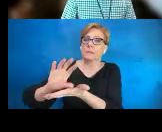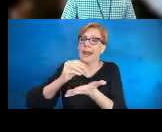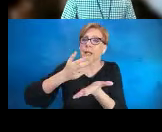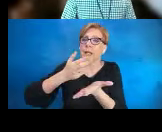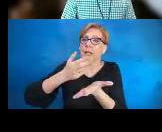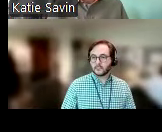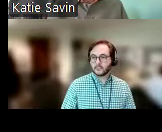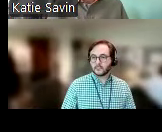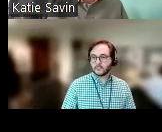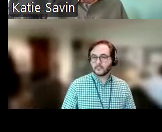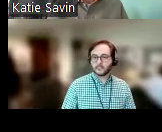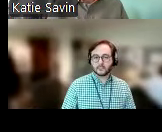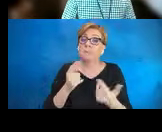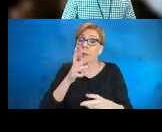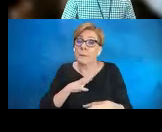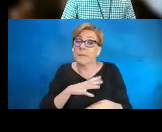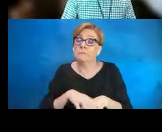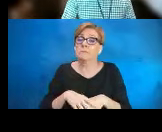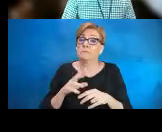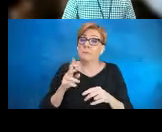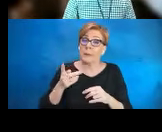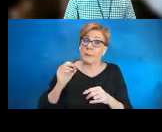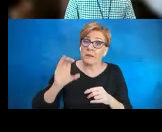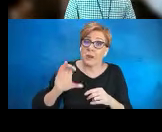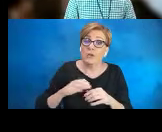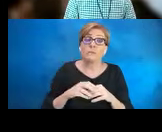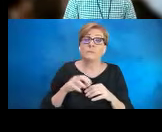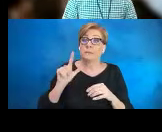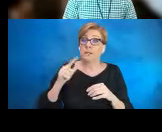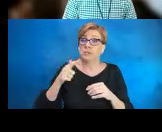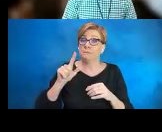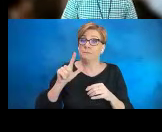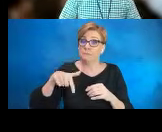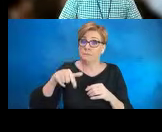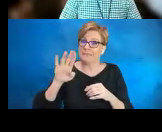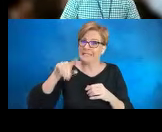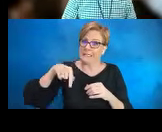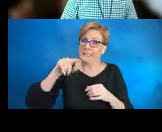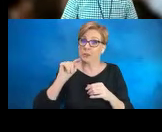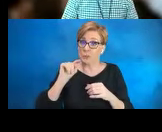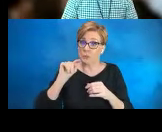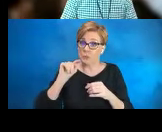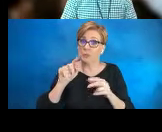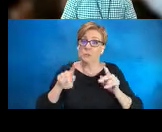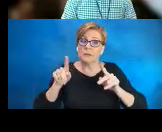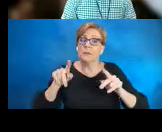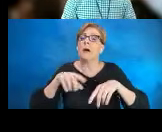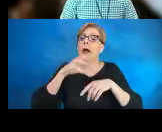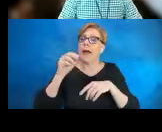people of color, LGBTQ individuals, and people with limited English proficiency.